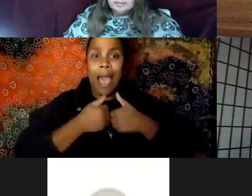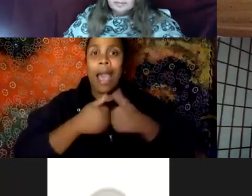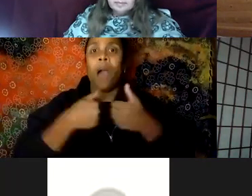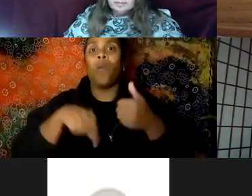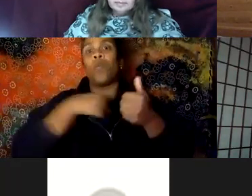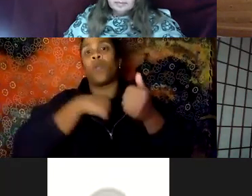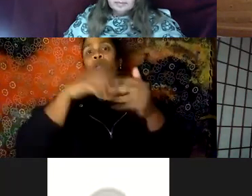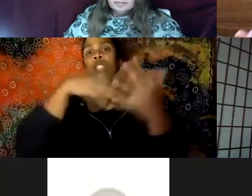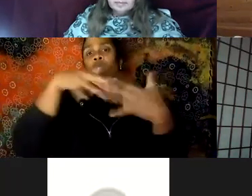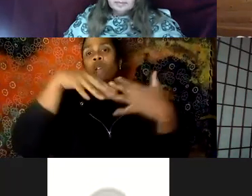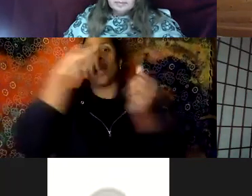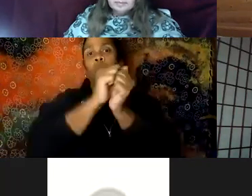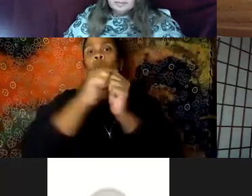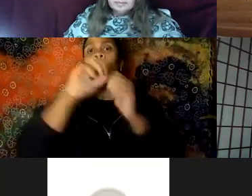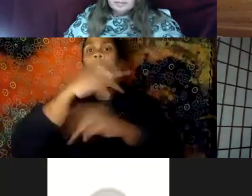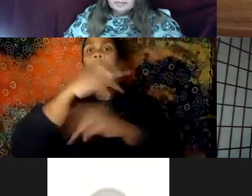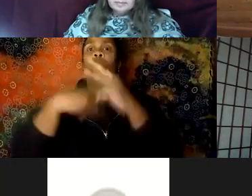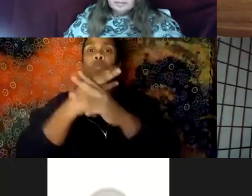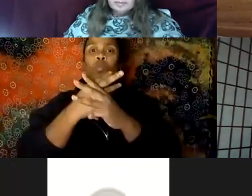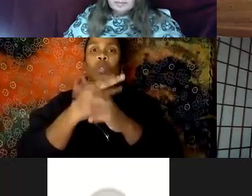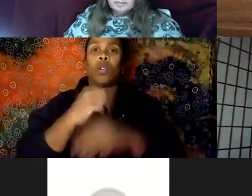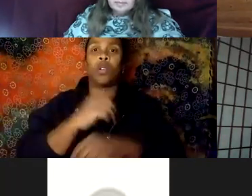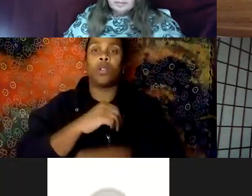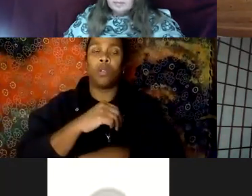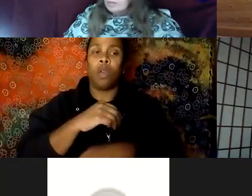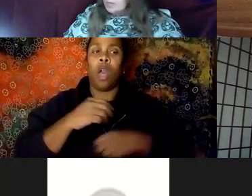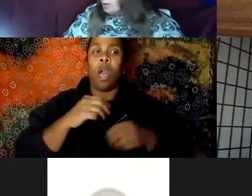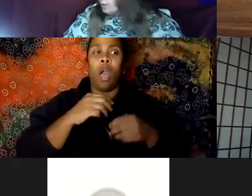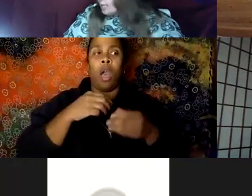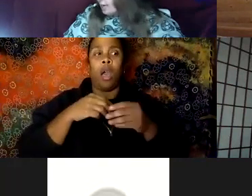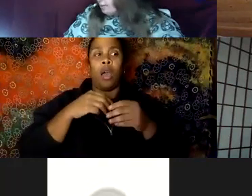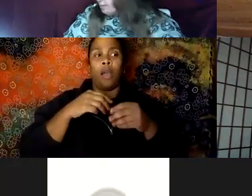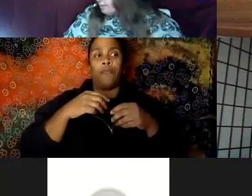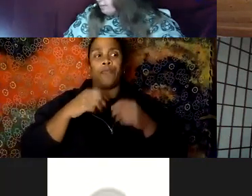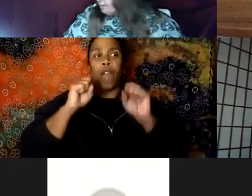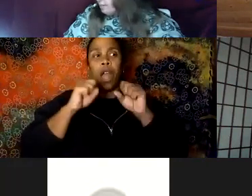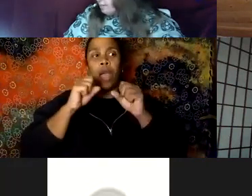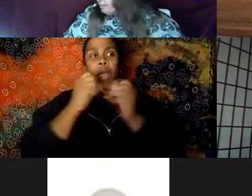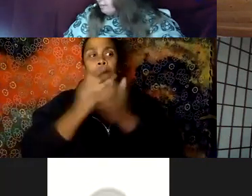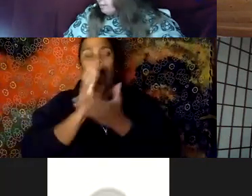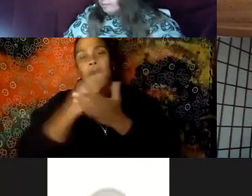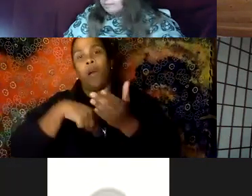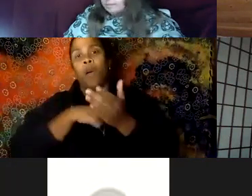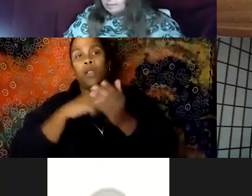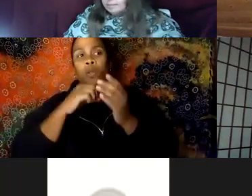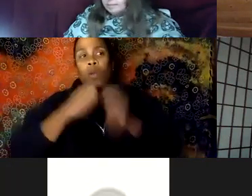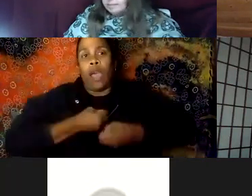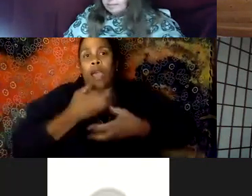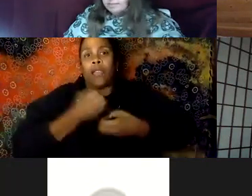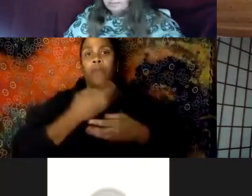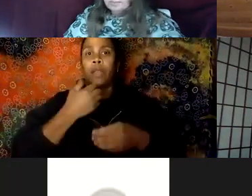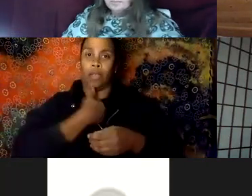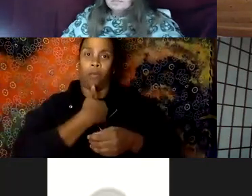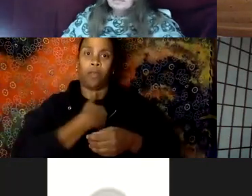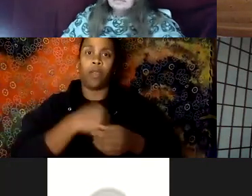psychological field and allow us to express our purpose as well as connect with each other. Yeah, so all these different things pull together,